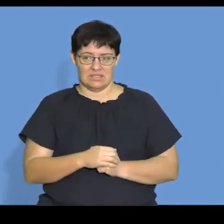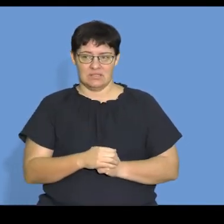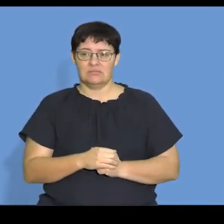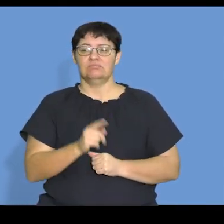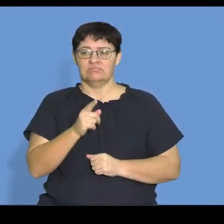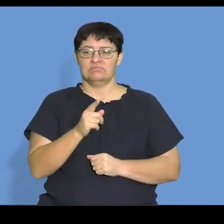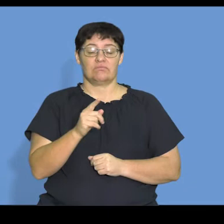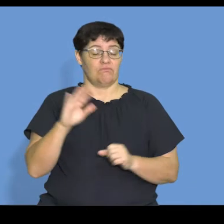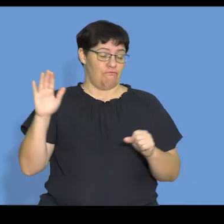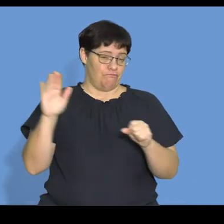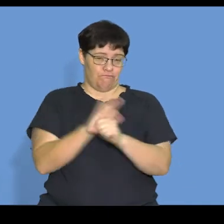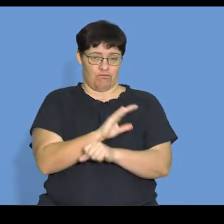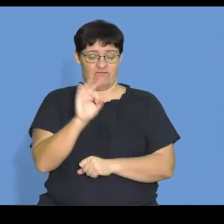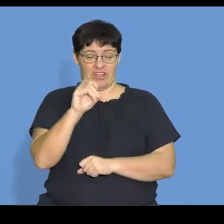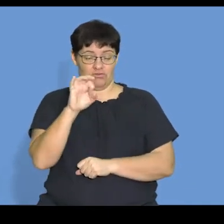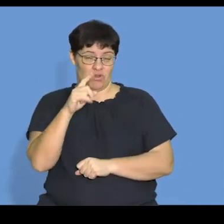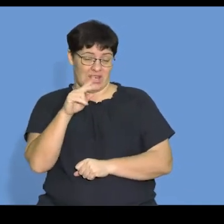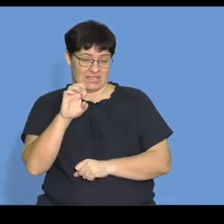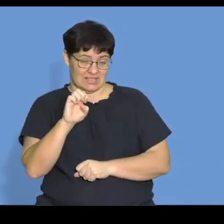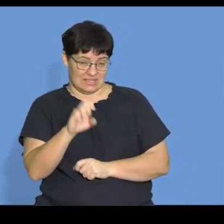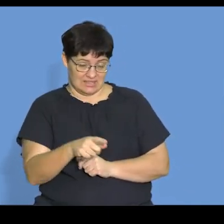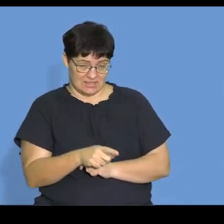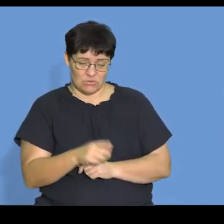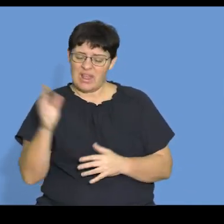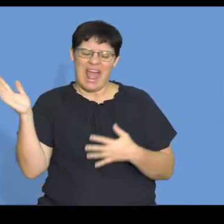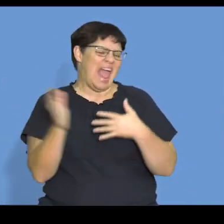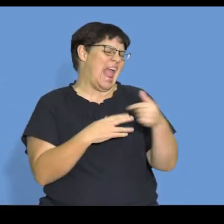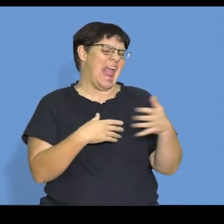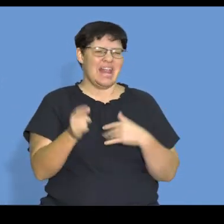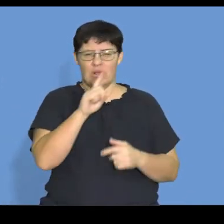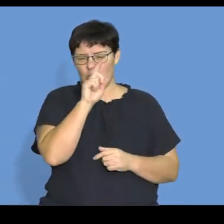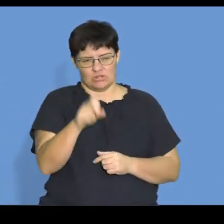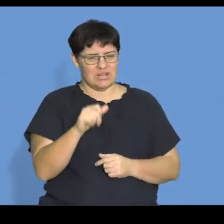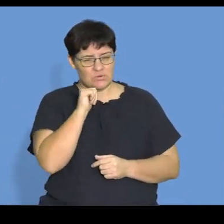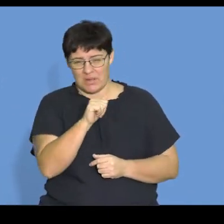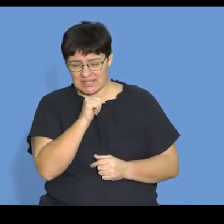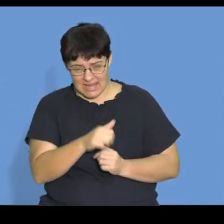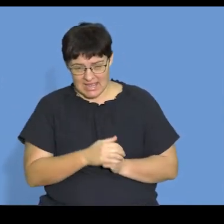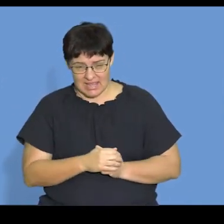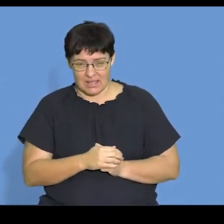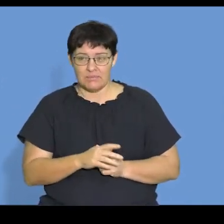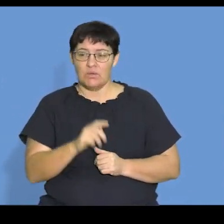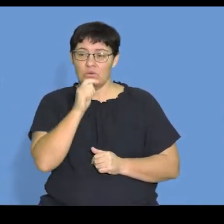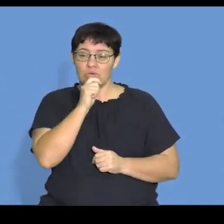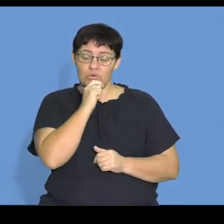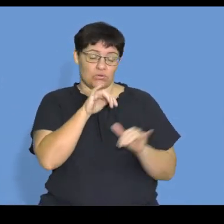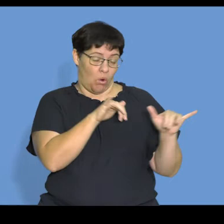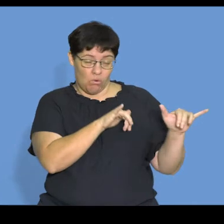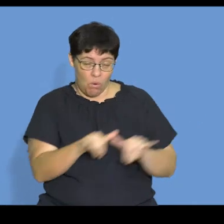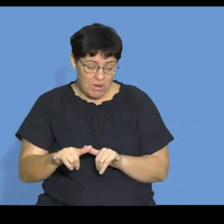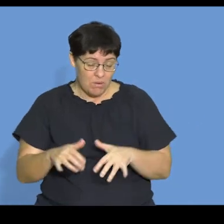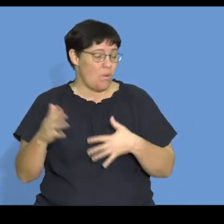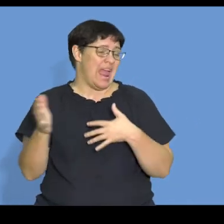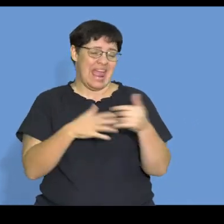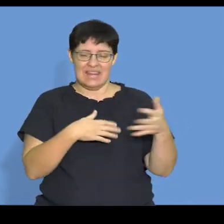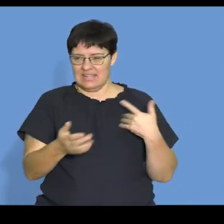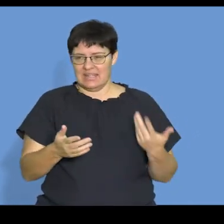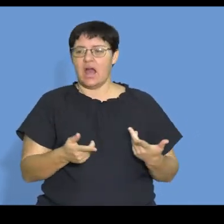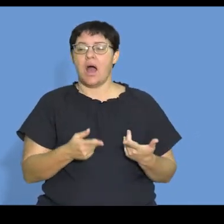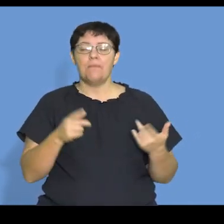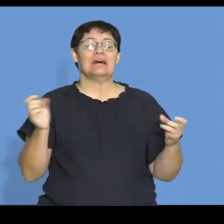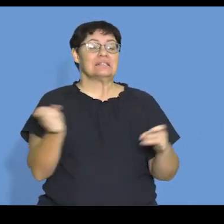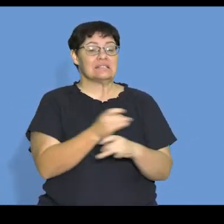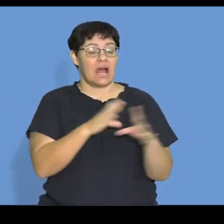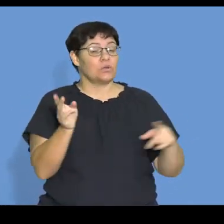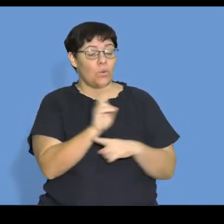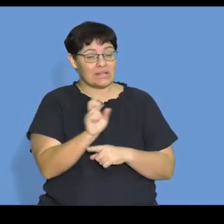factorize fully. Remember, I said with any question, it doesn't matter whether you are using common factor or what. You always start